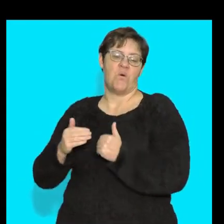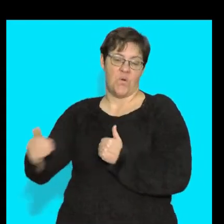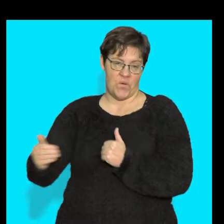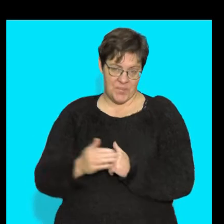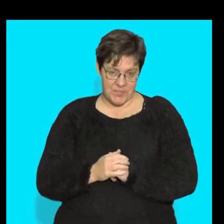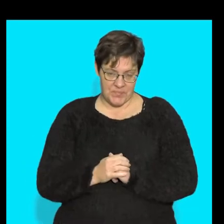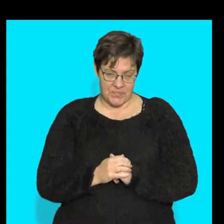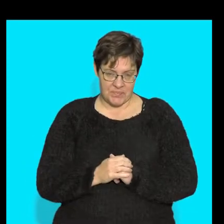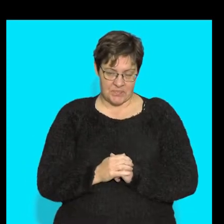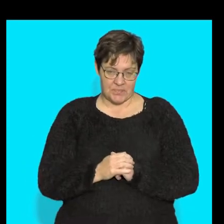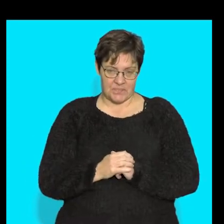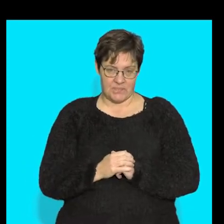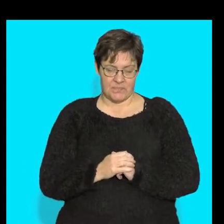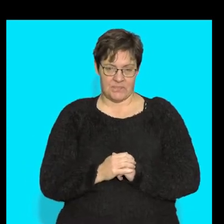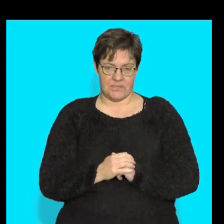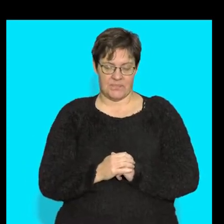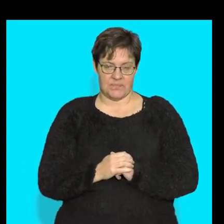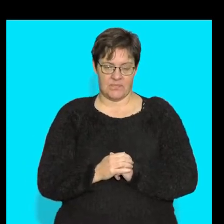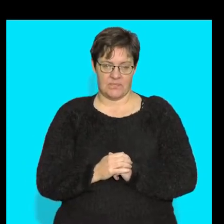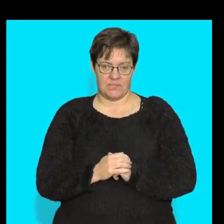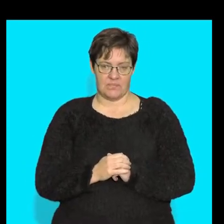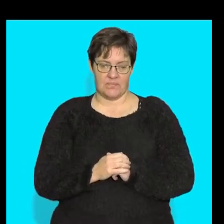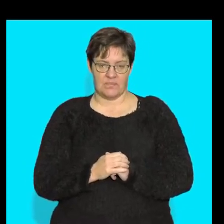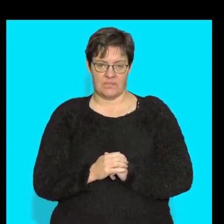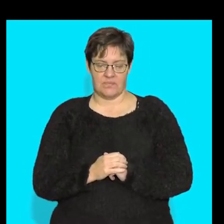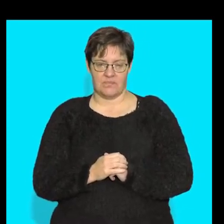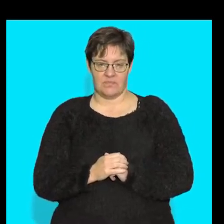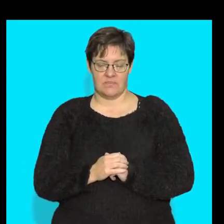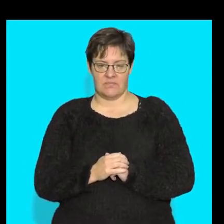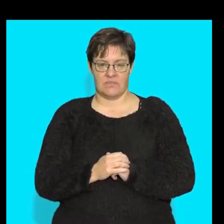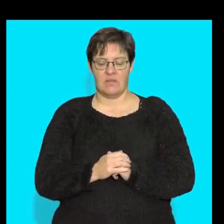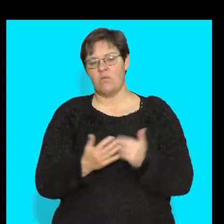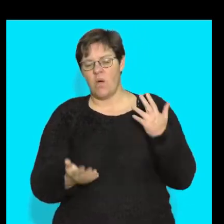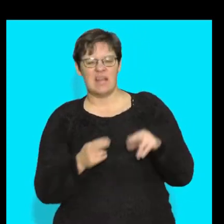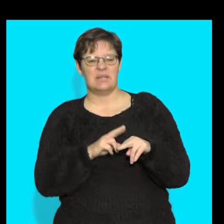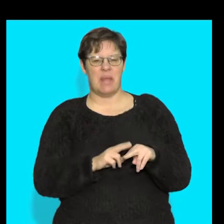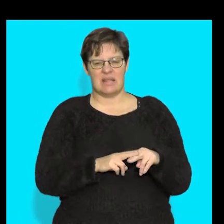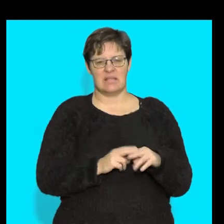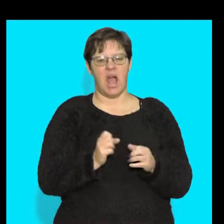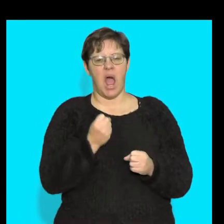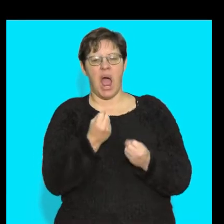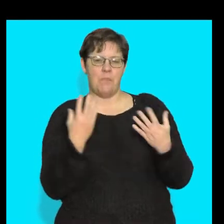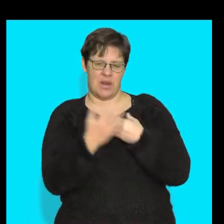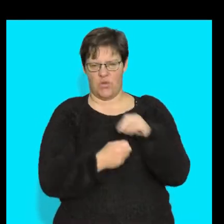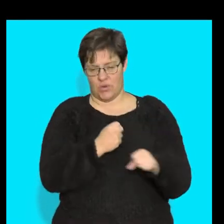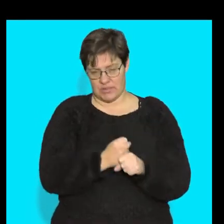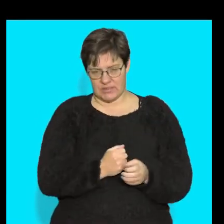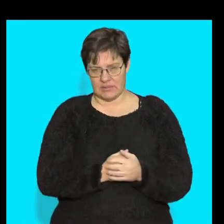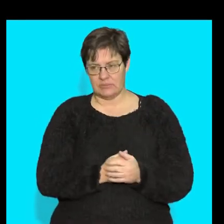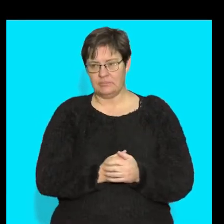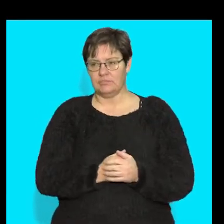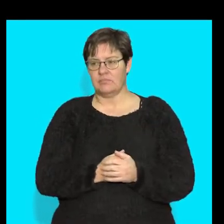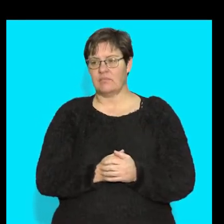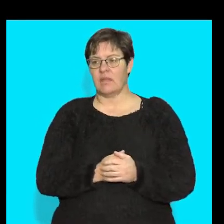is yet still to complete in terms of what is remaining. And then the last thing will be the